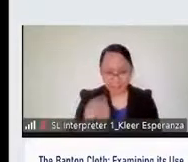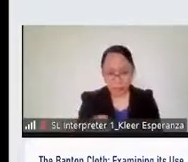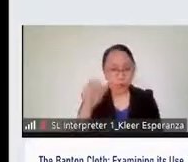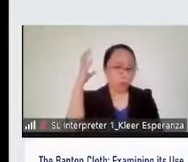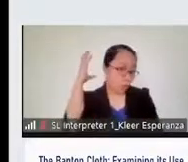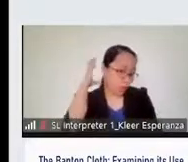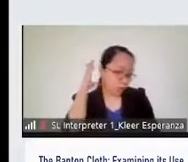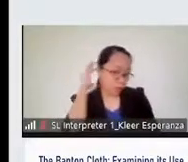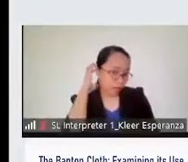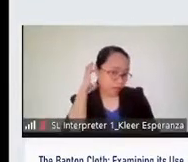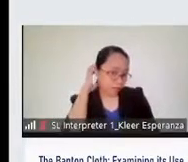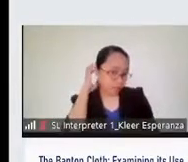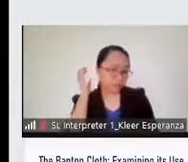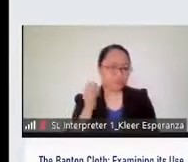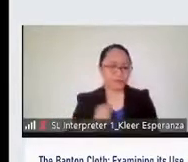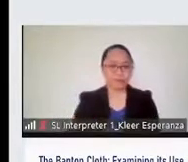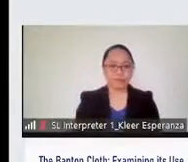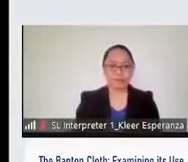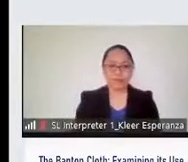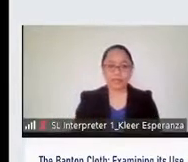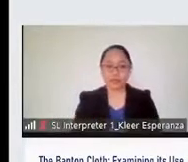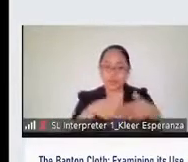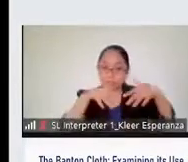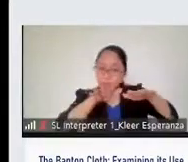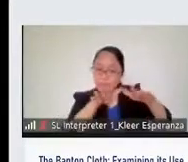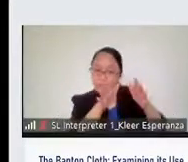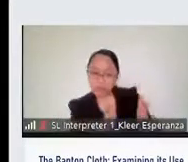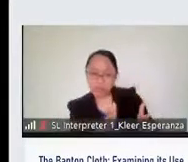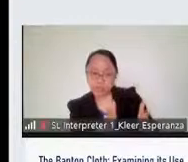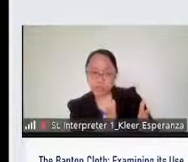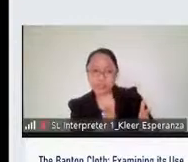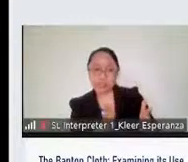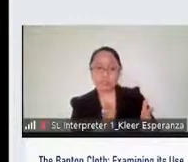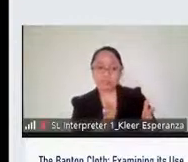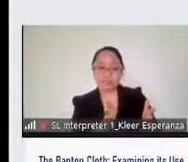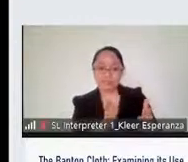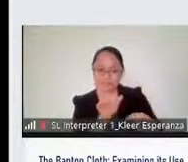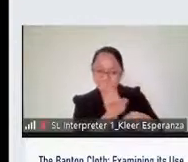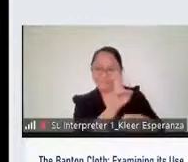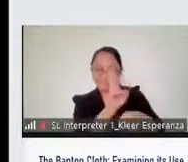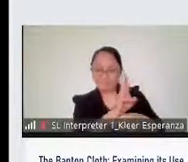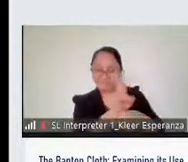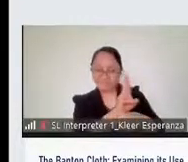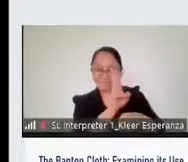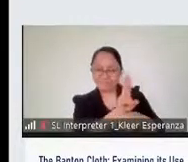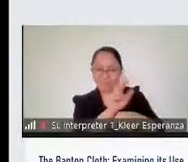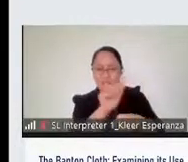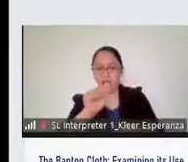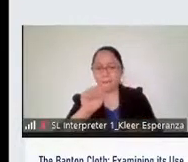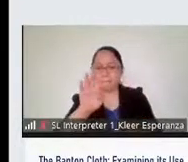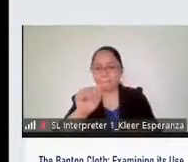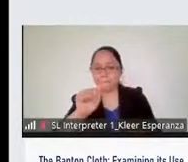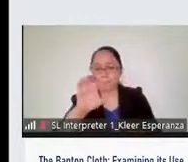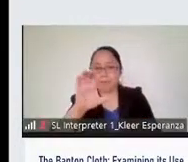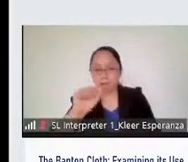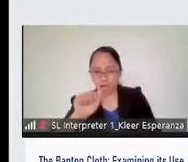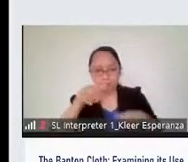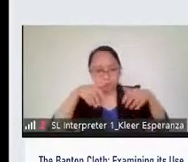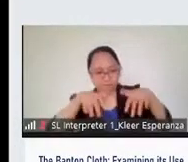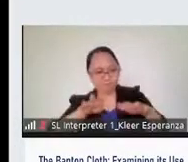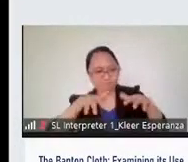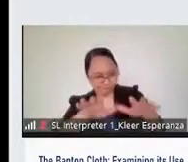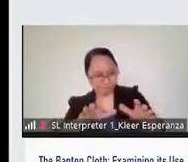Cotabato, the weavers used dyed black weft threads in their abaca woven textiles, similar to fragment B.